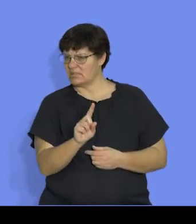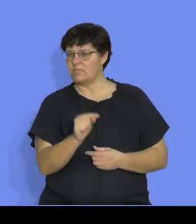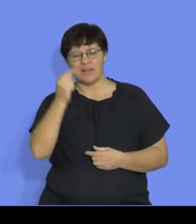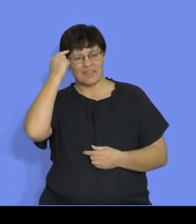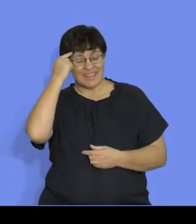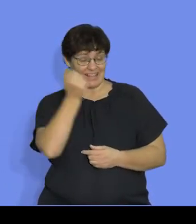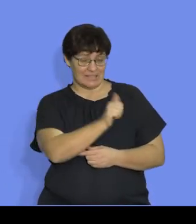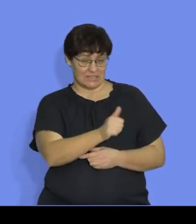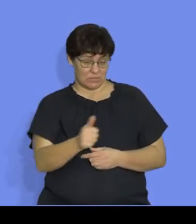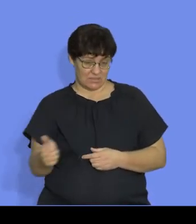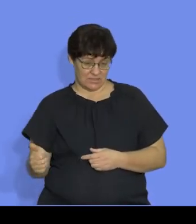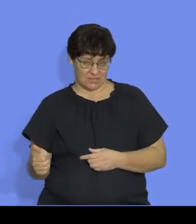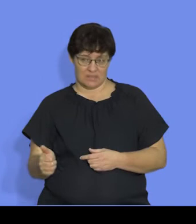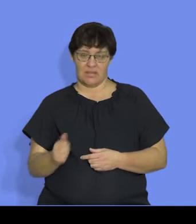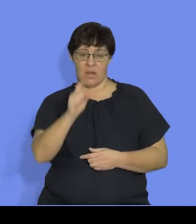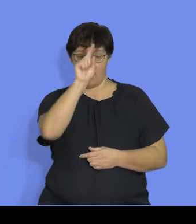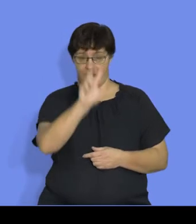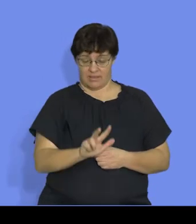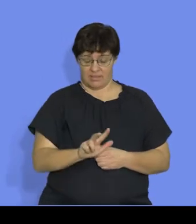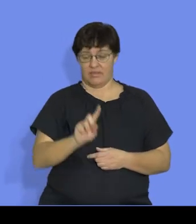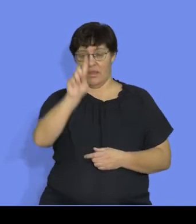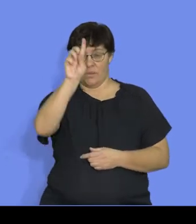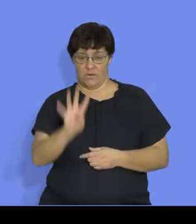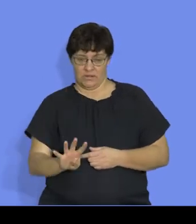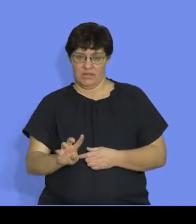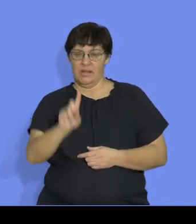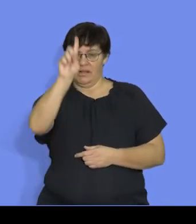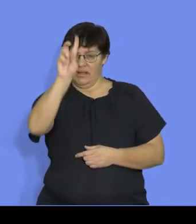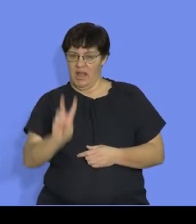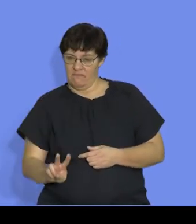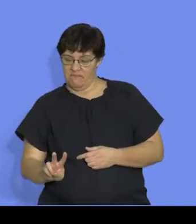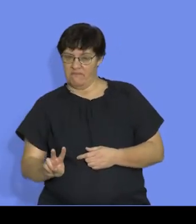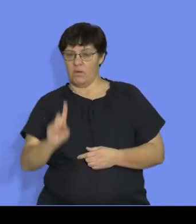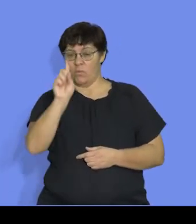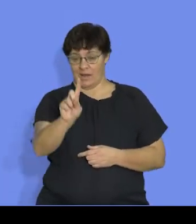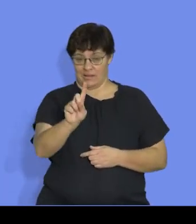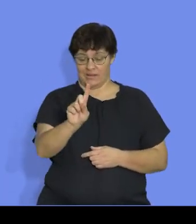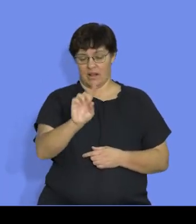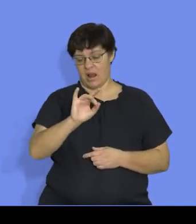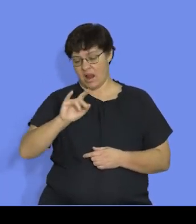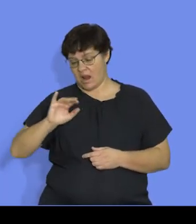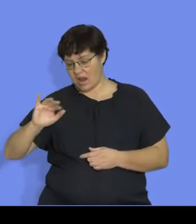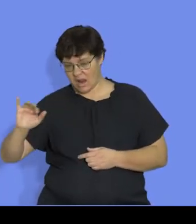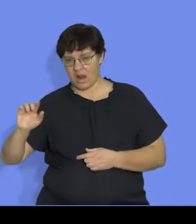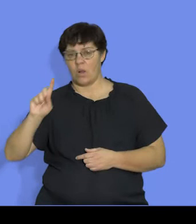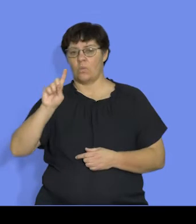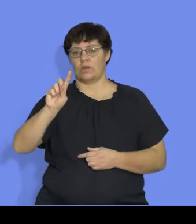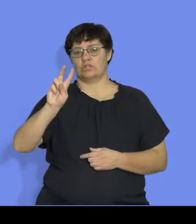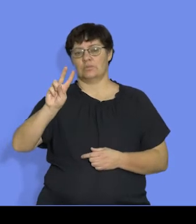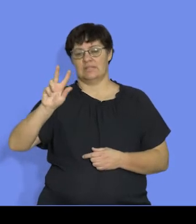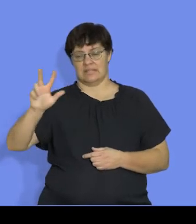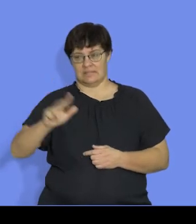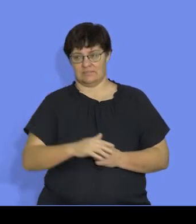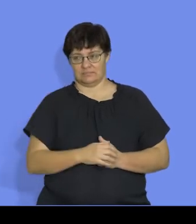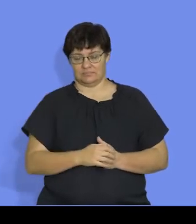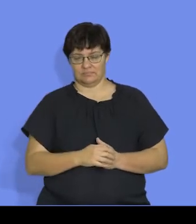the sequence an eighth, a quarter, a half, 1, going on to